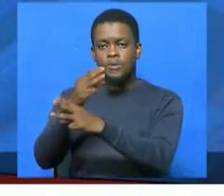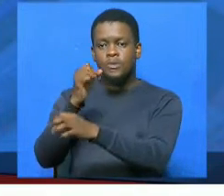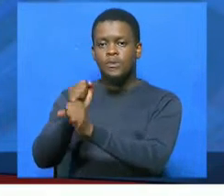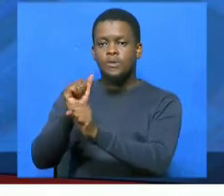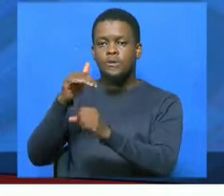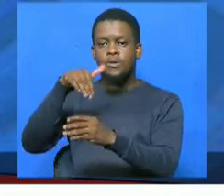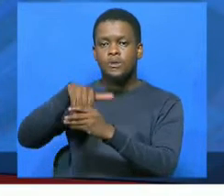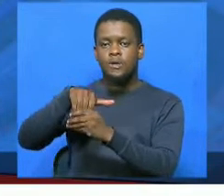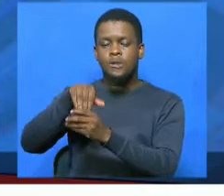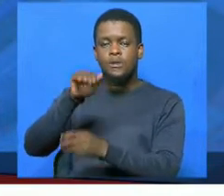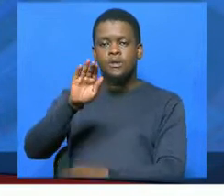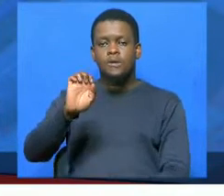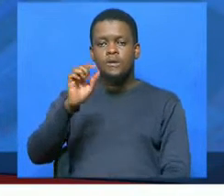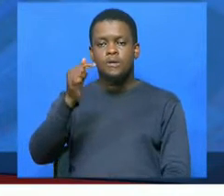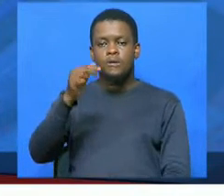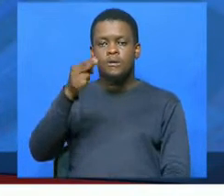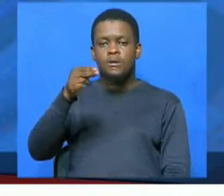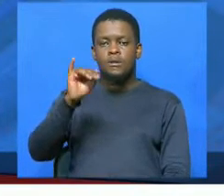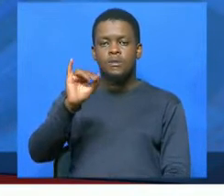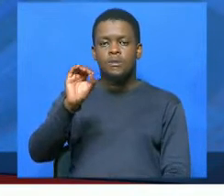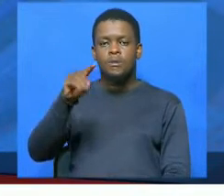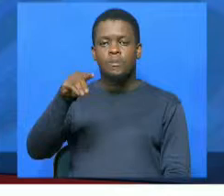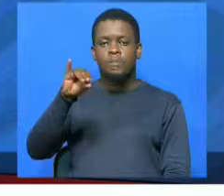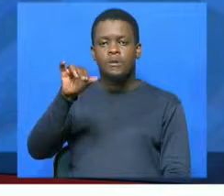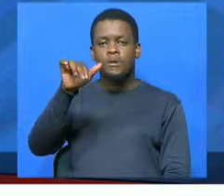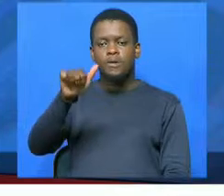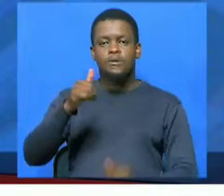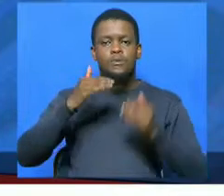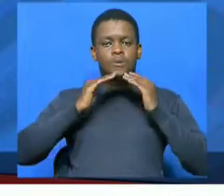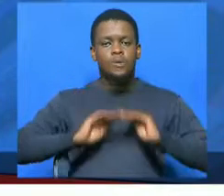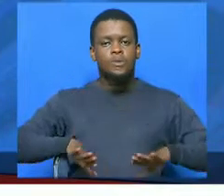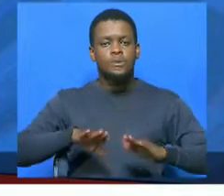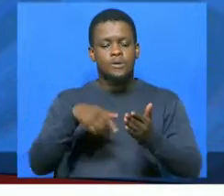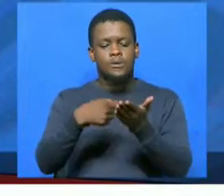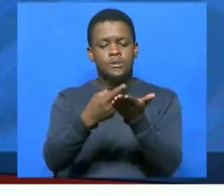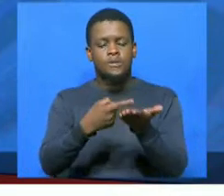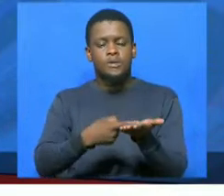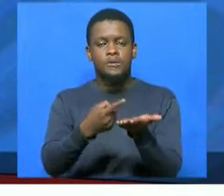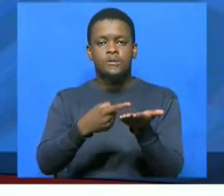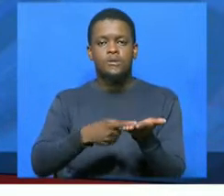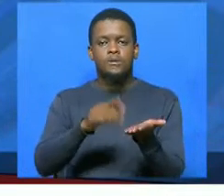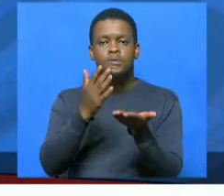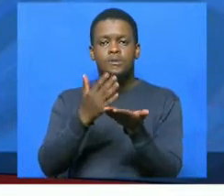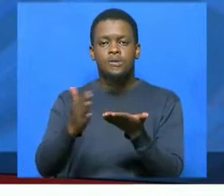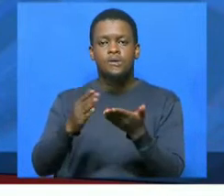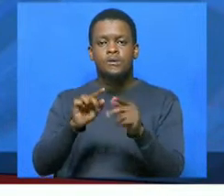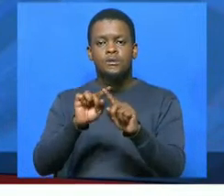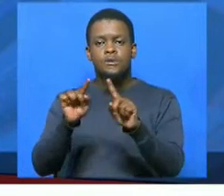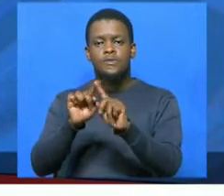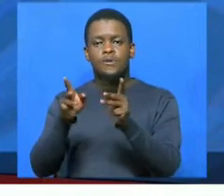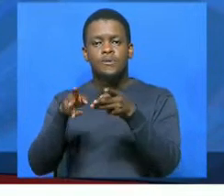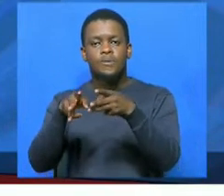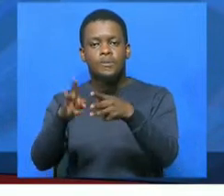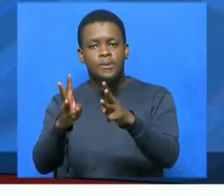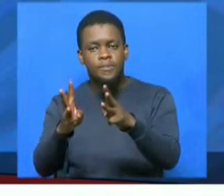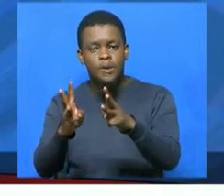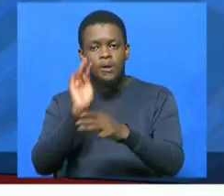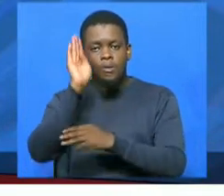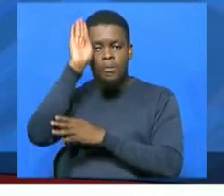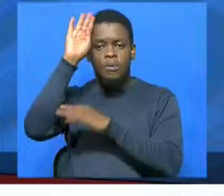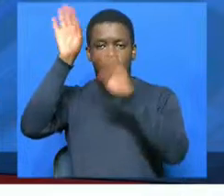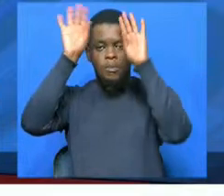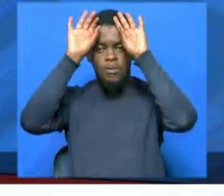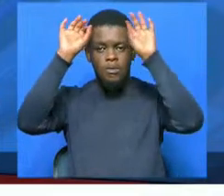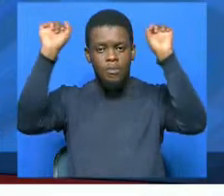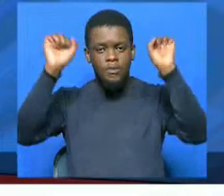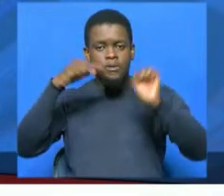morning at the 8th edition of the Africa Business Forum panel discussion, President Boko shared how Botswana is making strides in the health